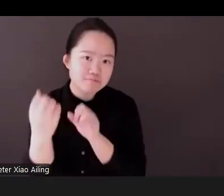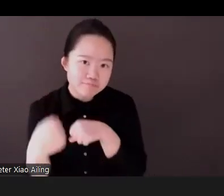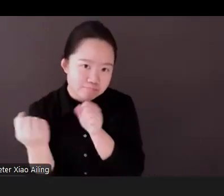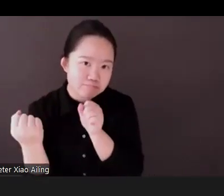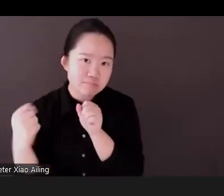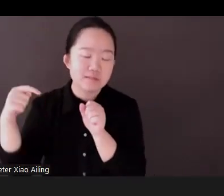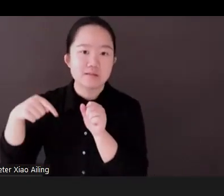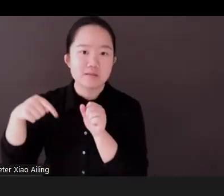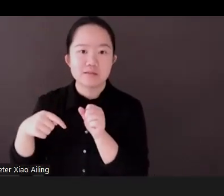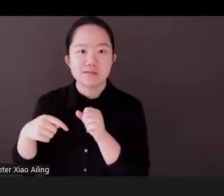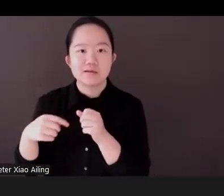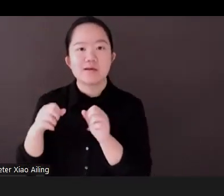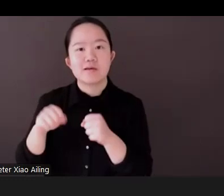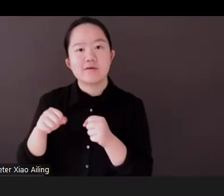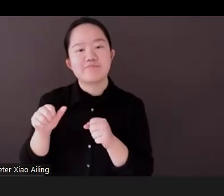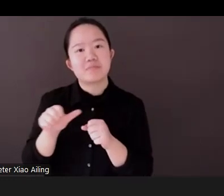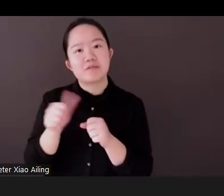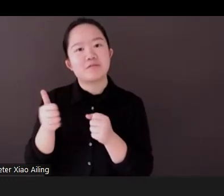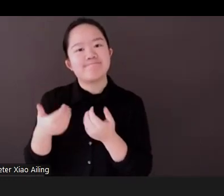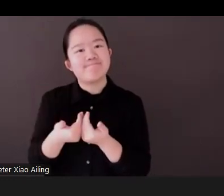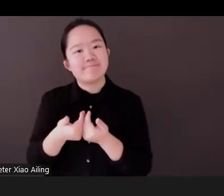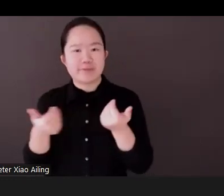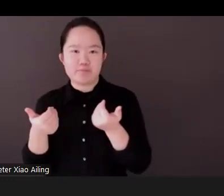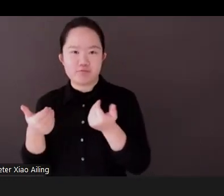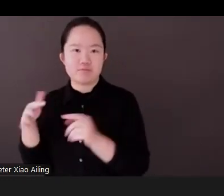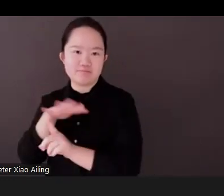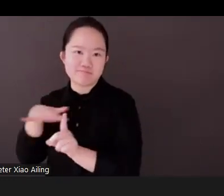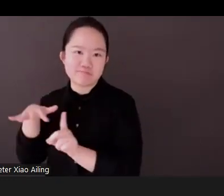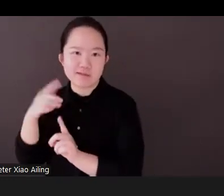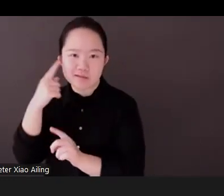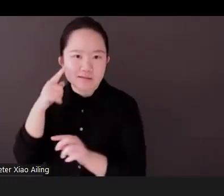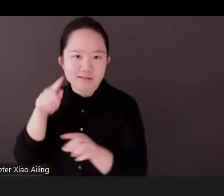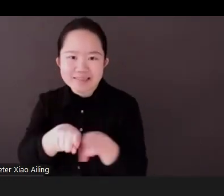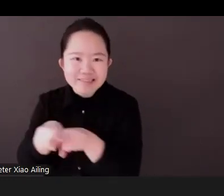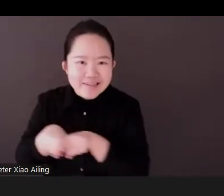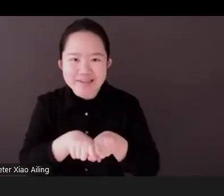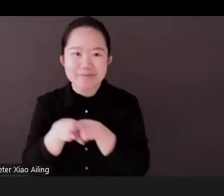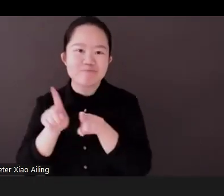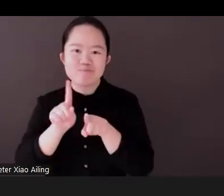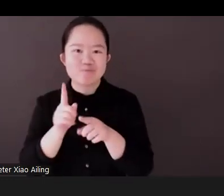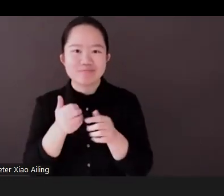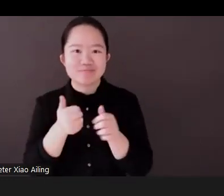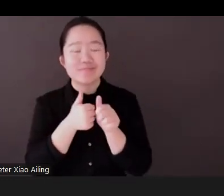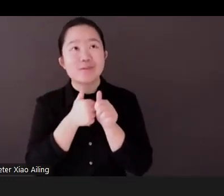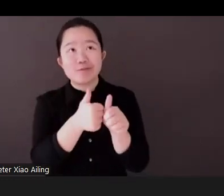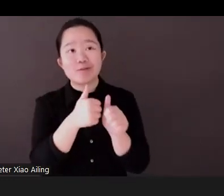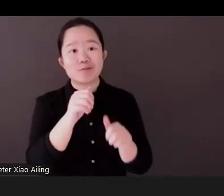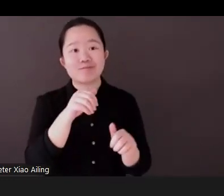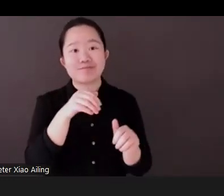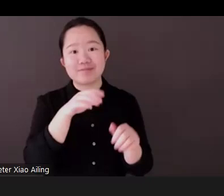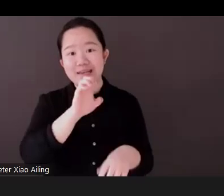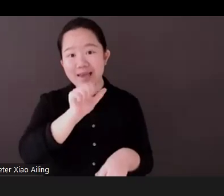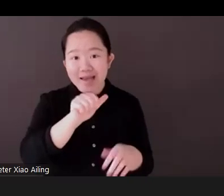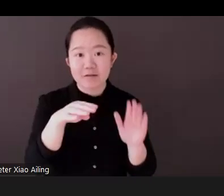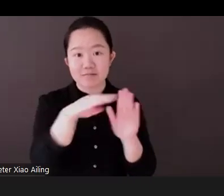a. Well, that's clear, I think, but I mean, I would like every economic operator to behave well and